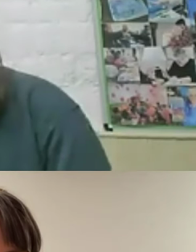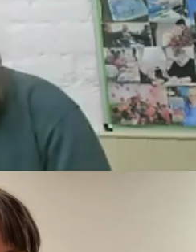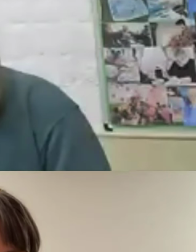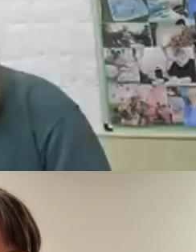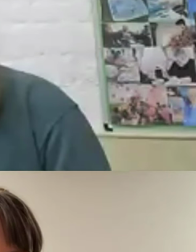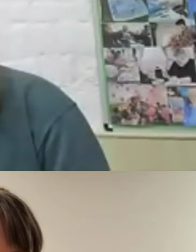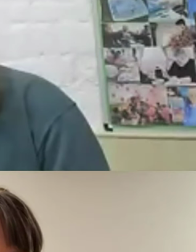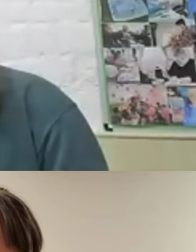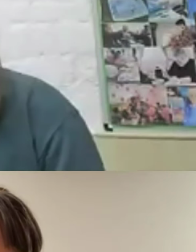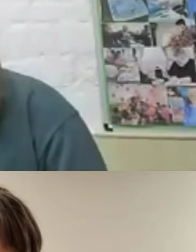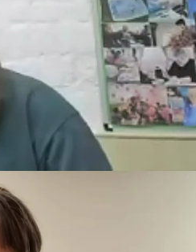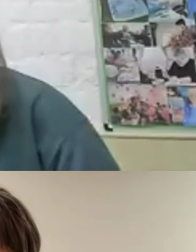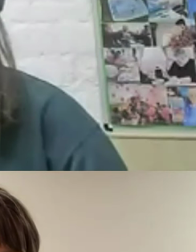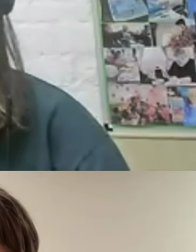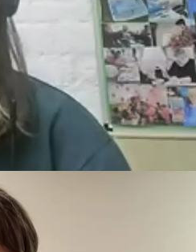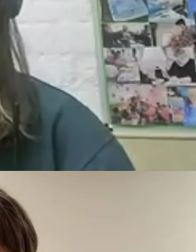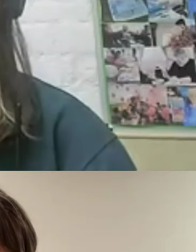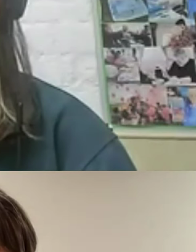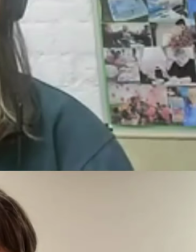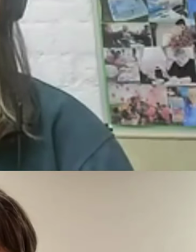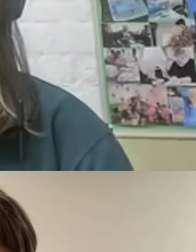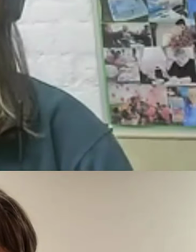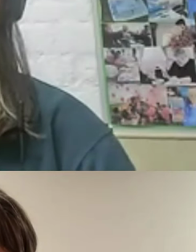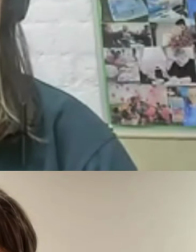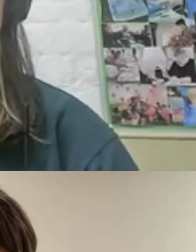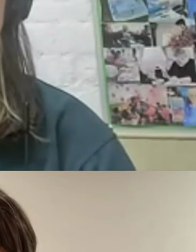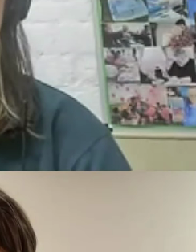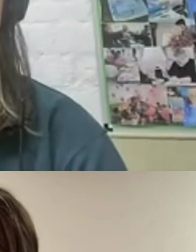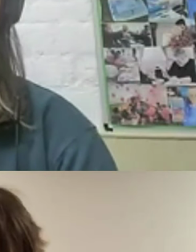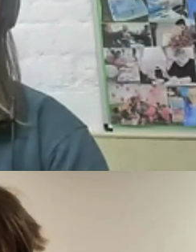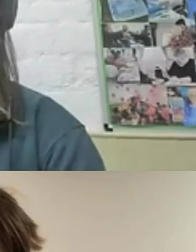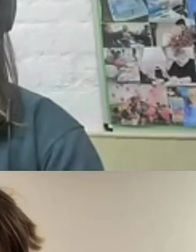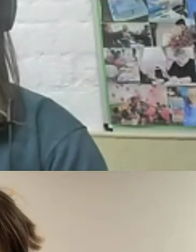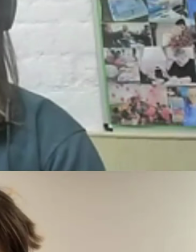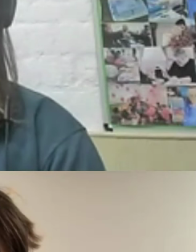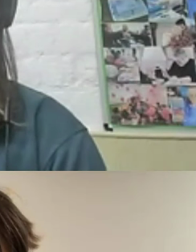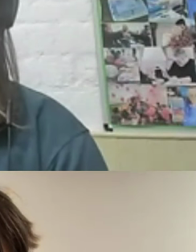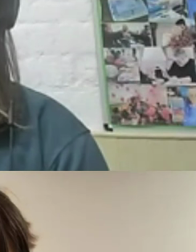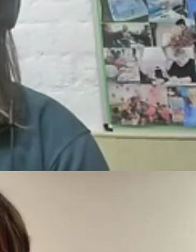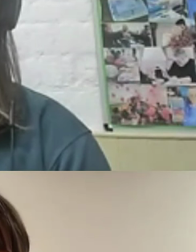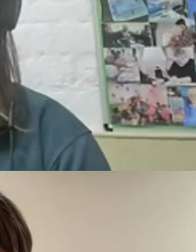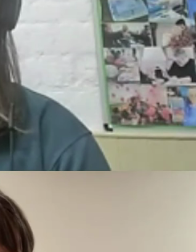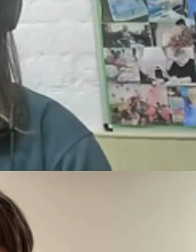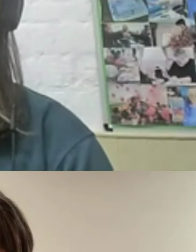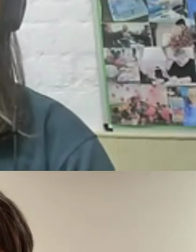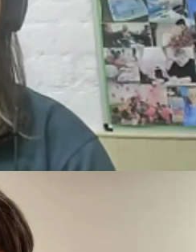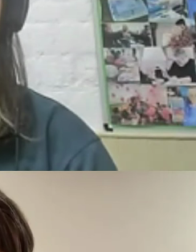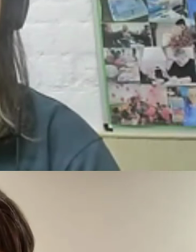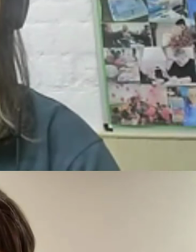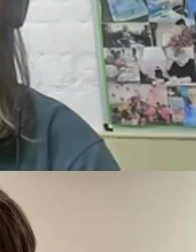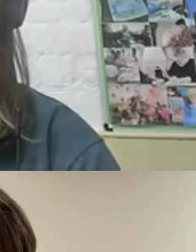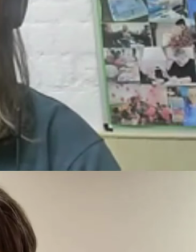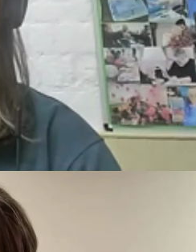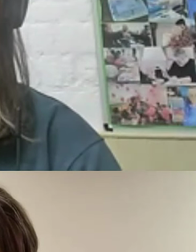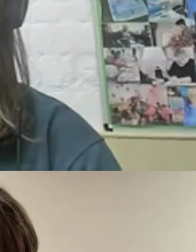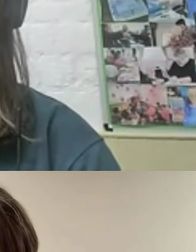I'm just going to butt in and just add to that. It's I mean, we consider ourselves a small